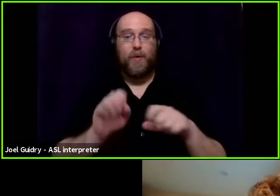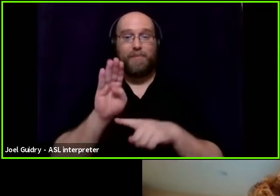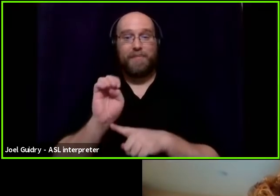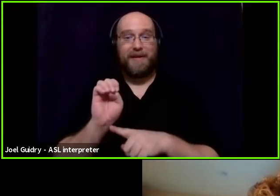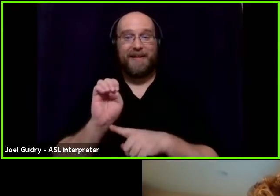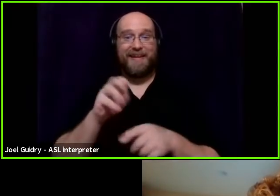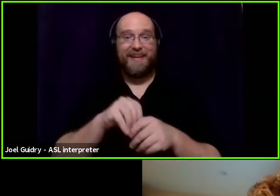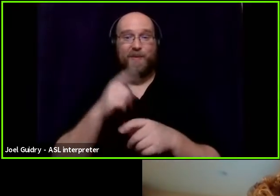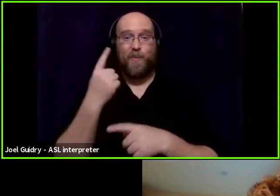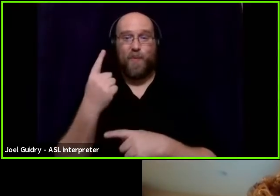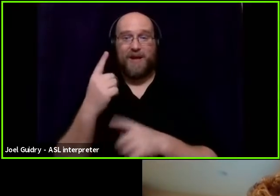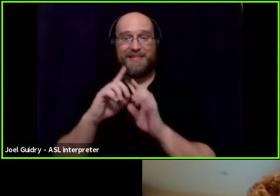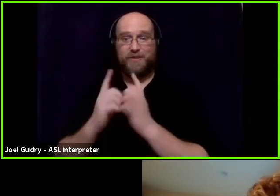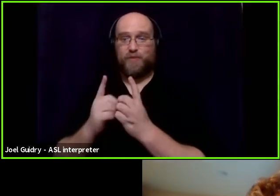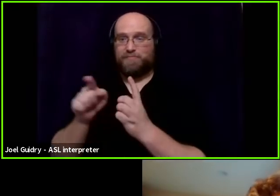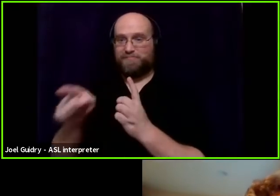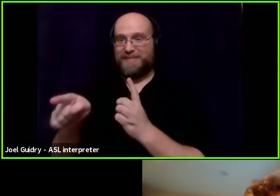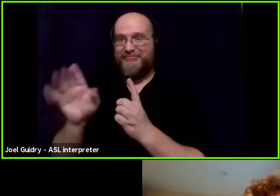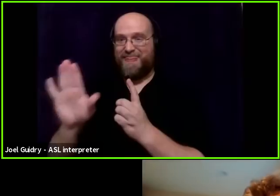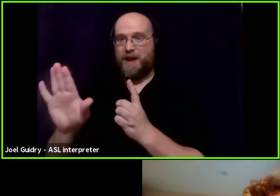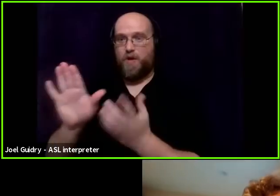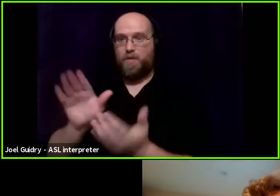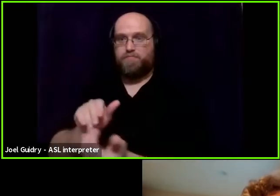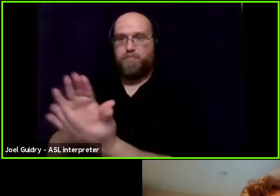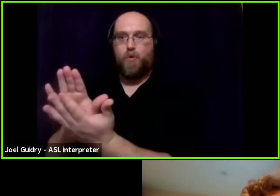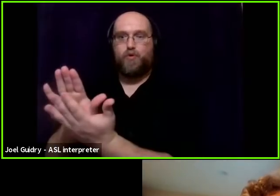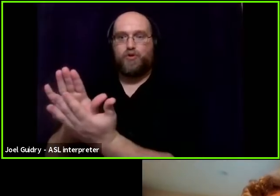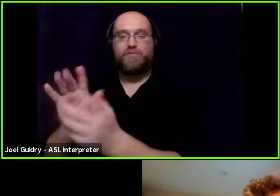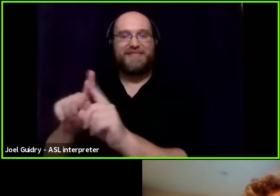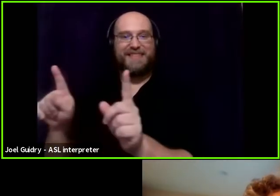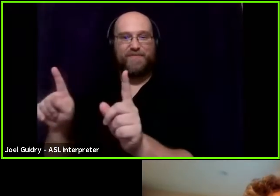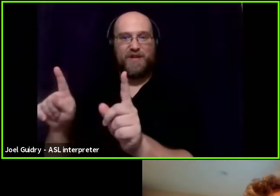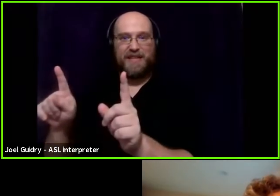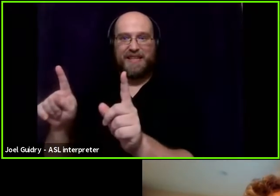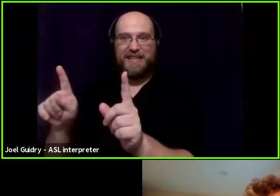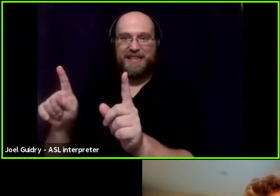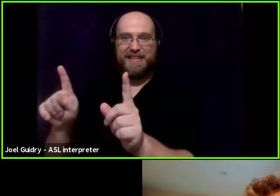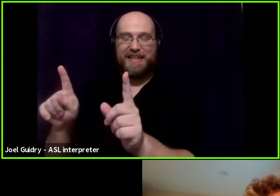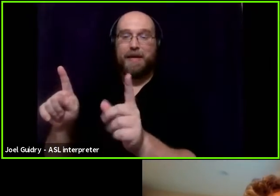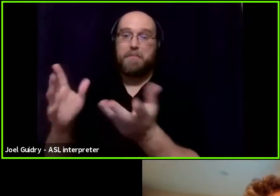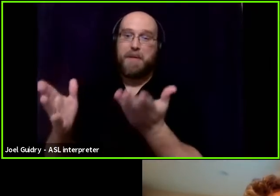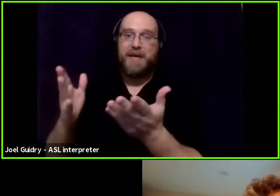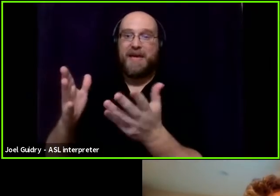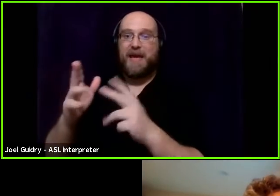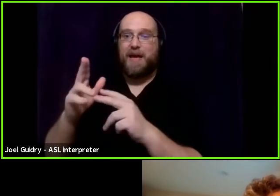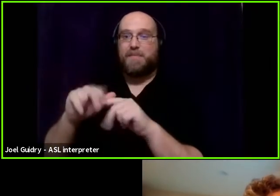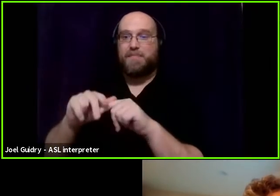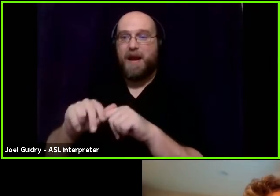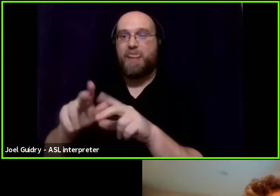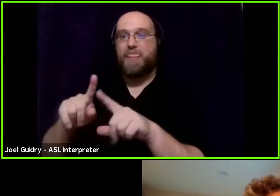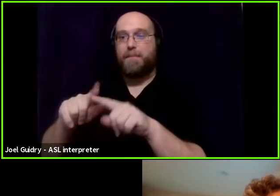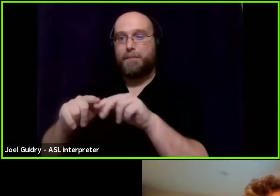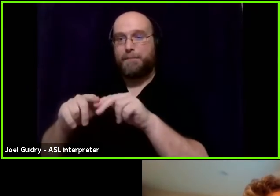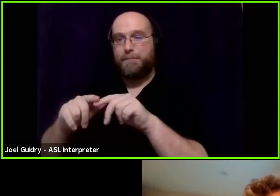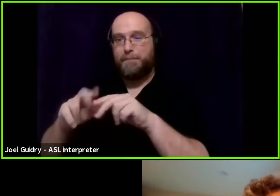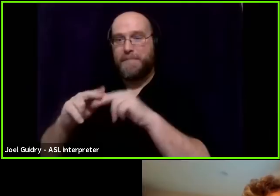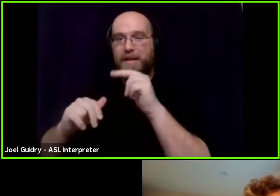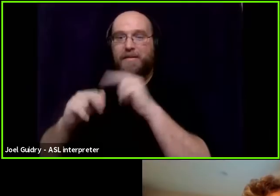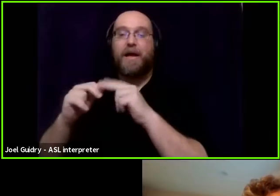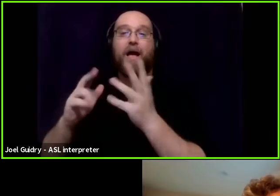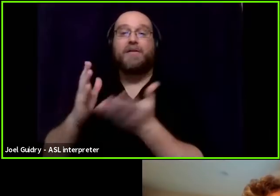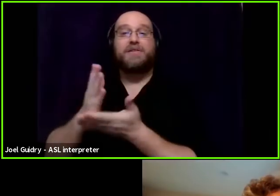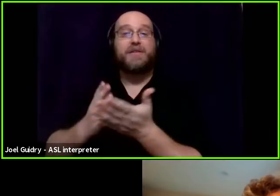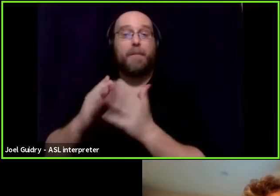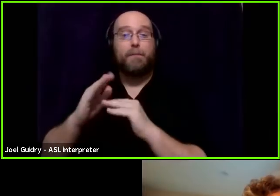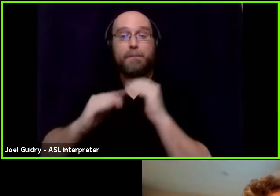being handled differently building to building based on the age of some of our buildings. I know we have some